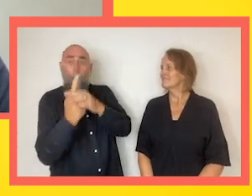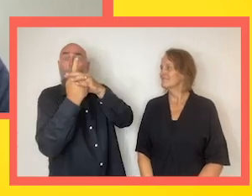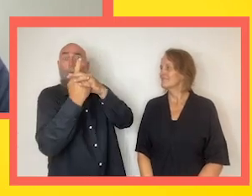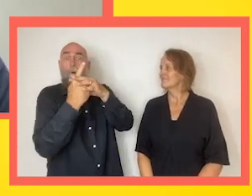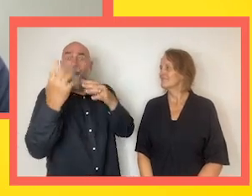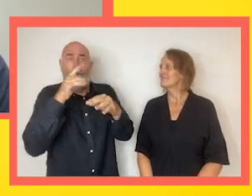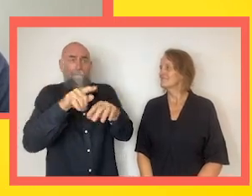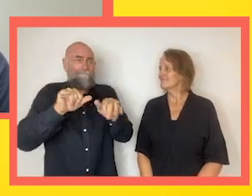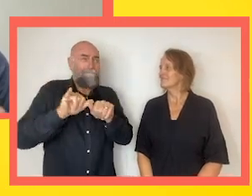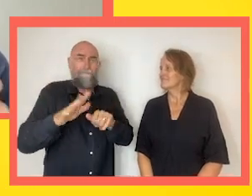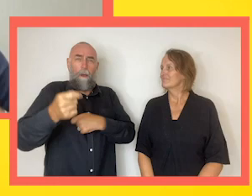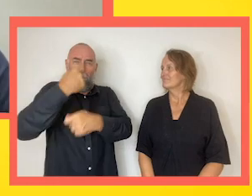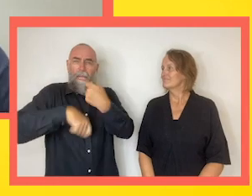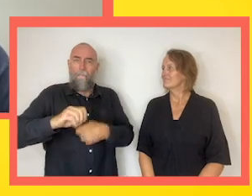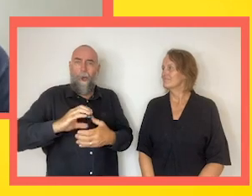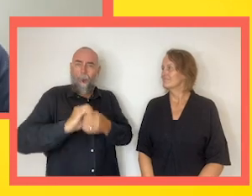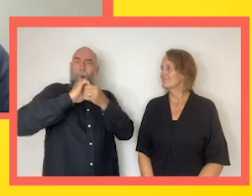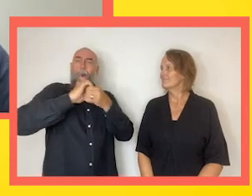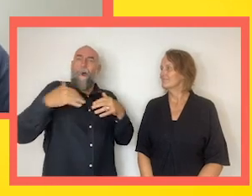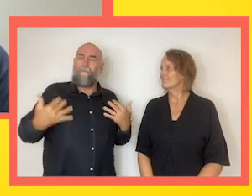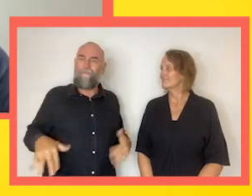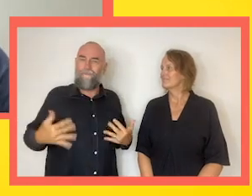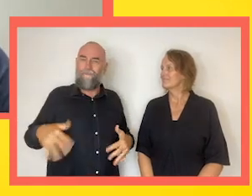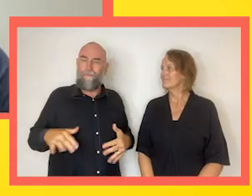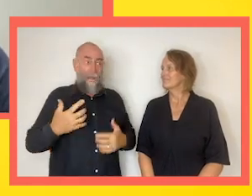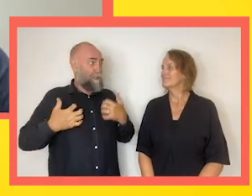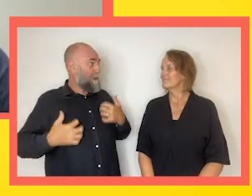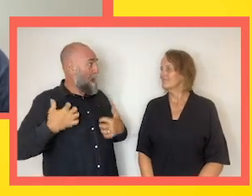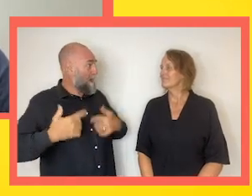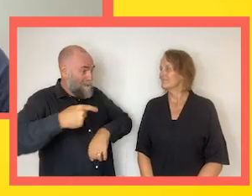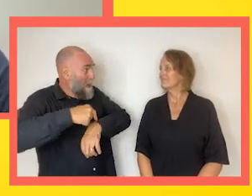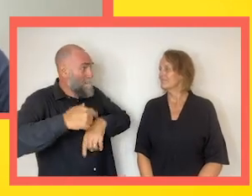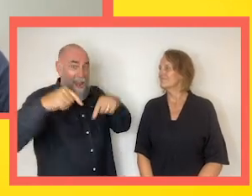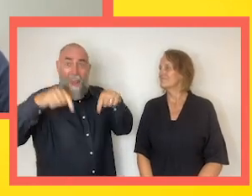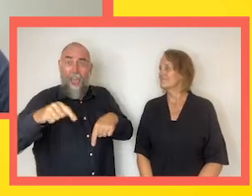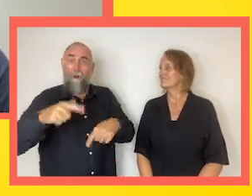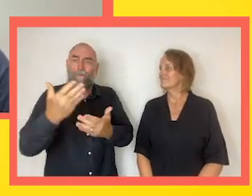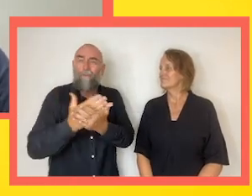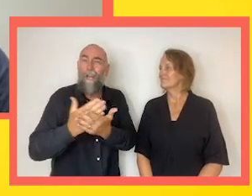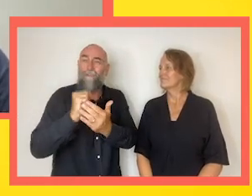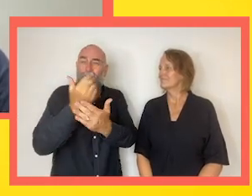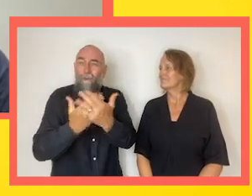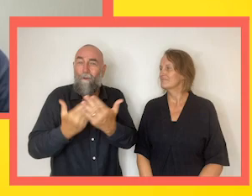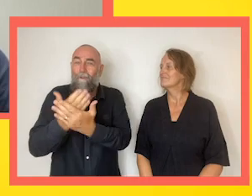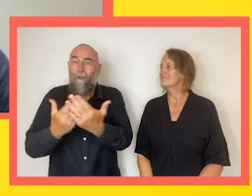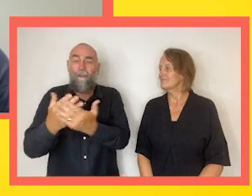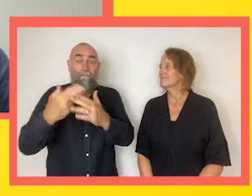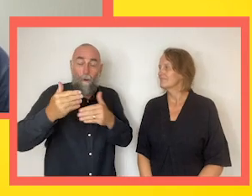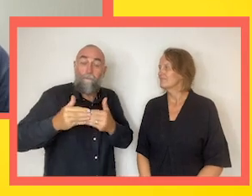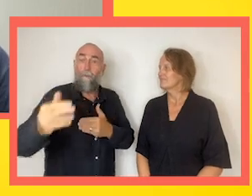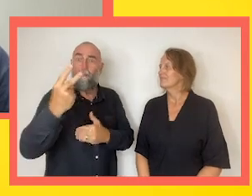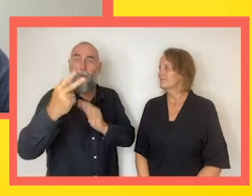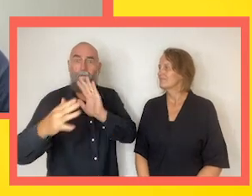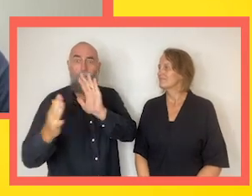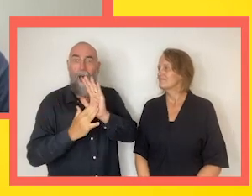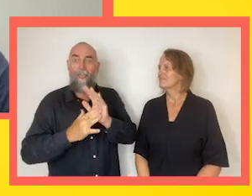is to be an Australian Paralympian? It's an exciting period of time, and we're here at You Little Ripper to share the Paralympic stories over the next